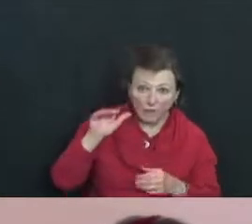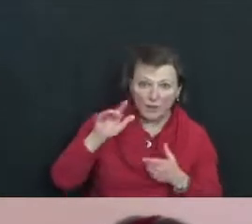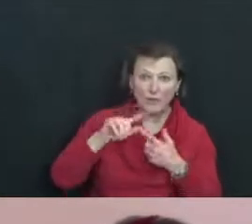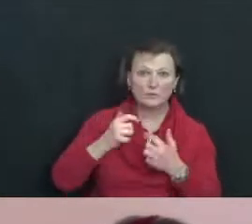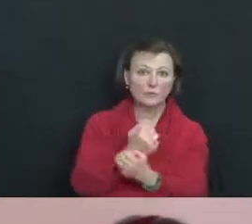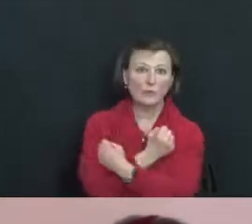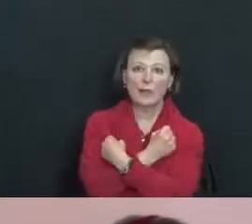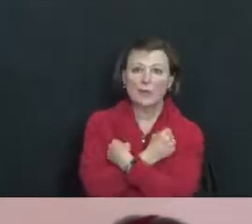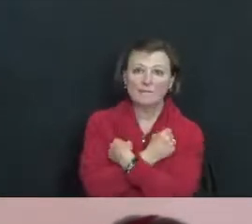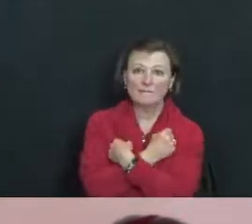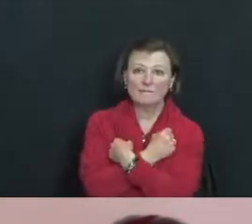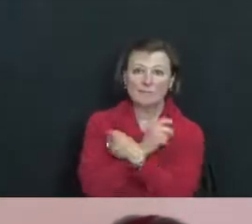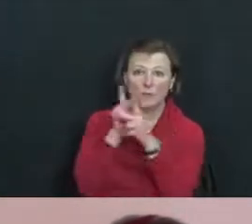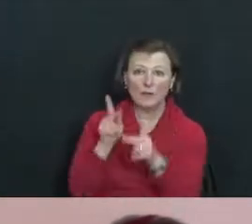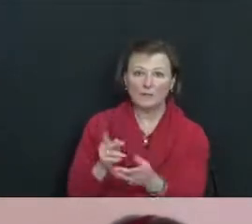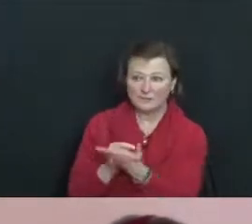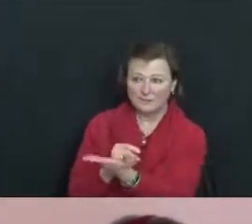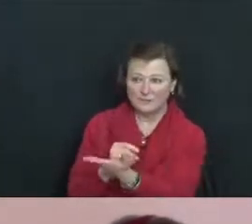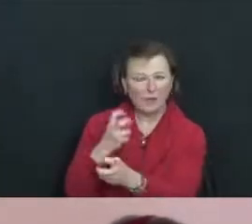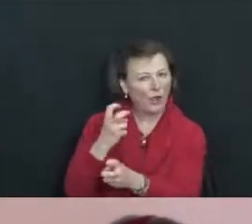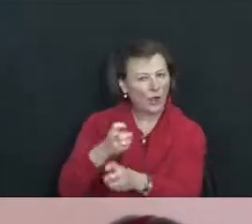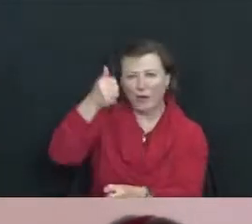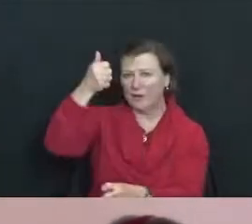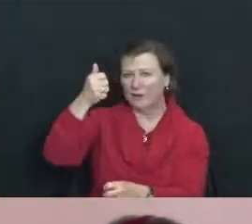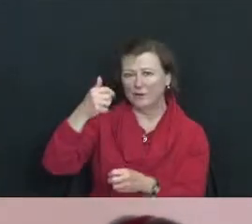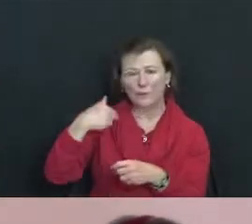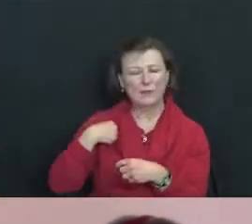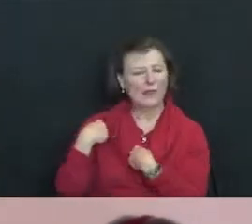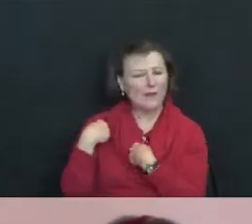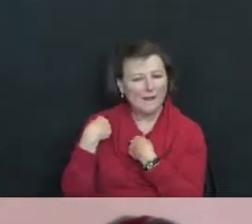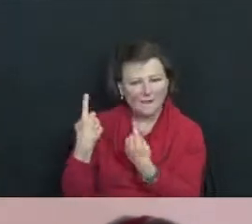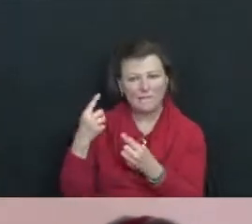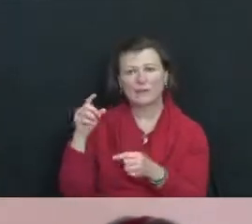the hardest thing we ever have to do,